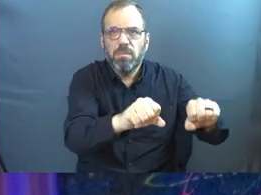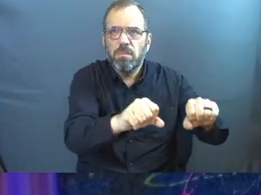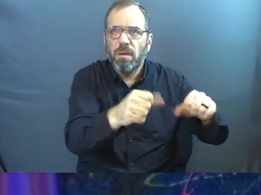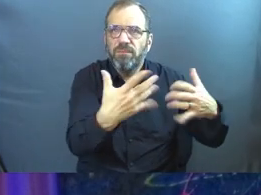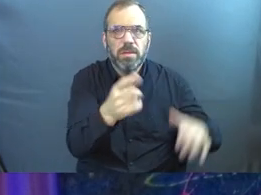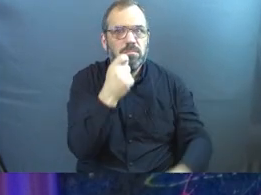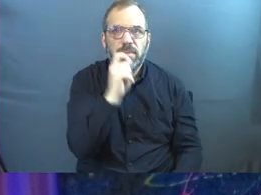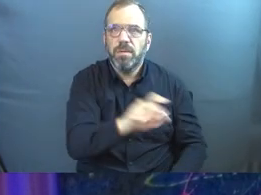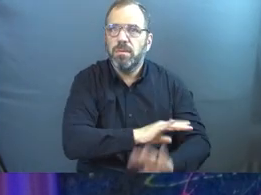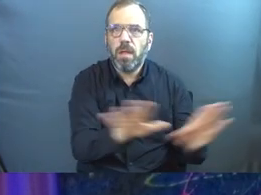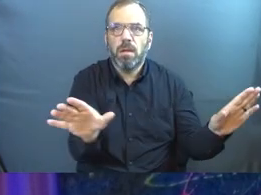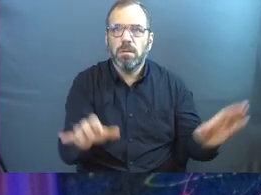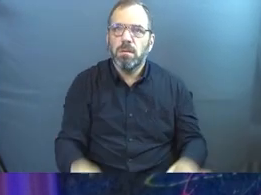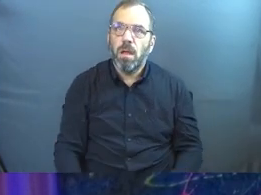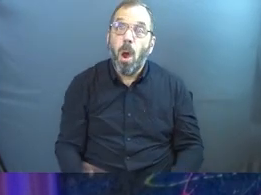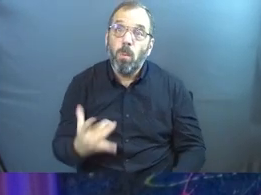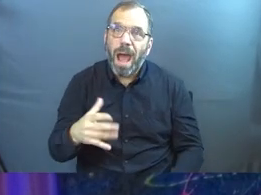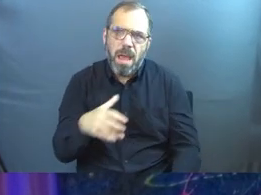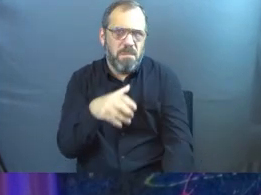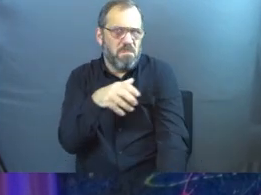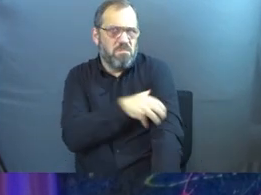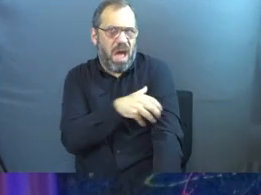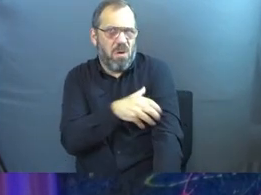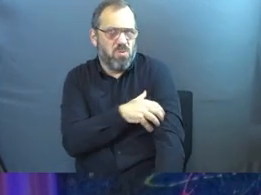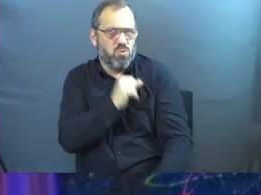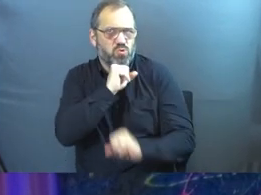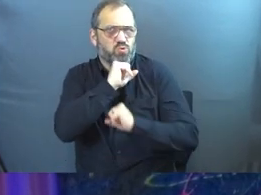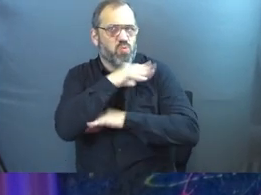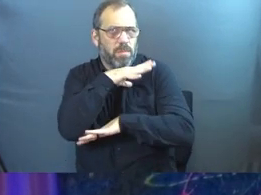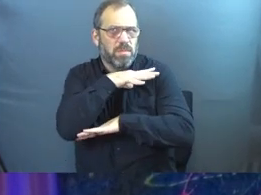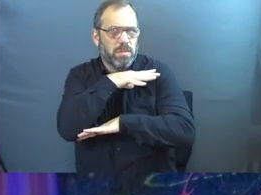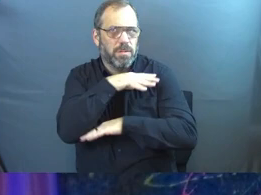he just does, because power corrupts.